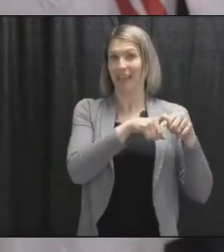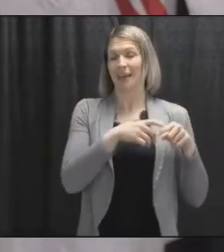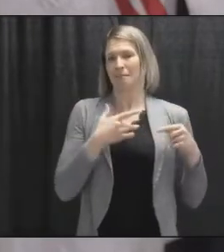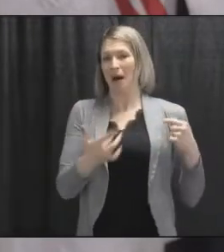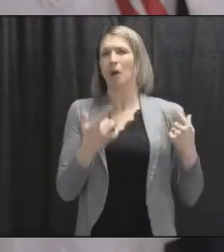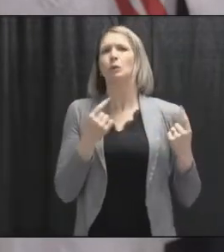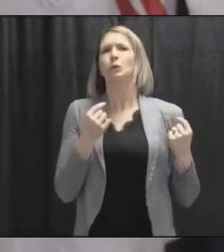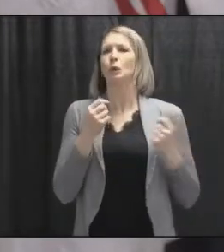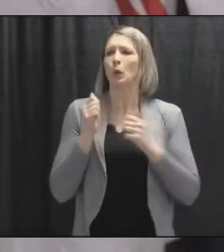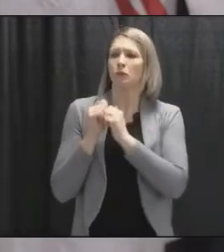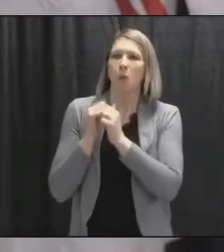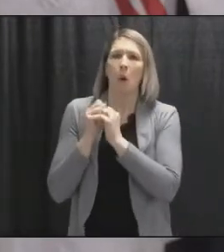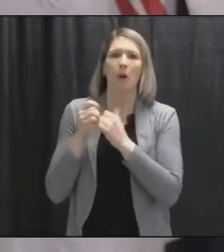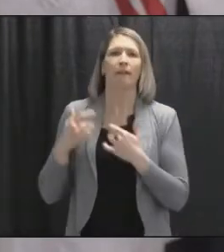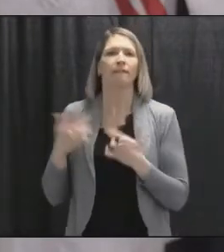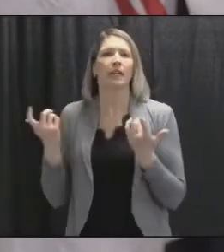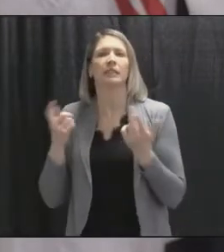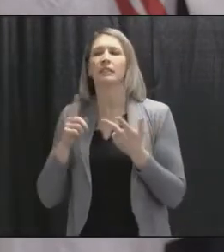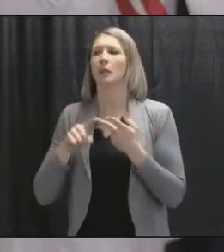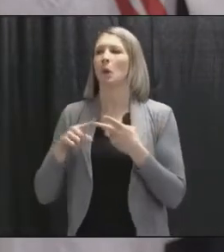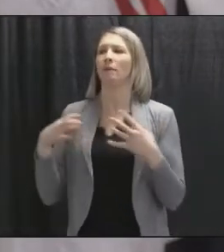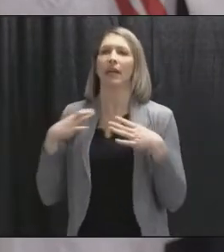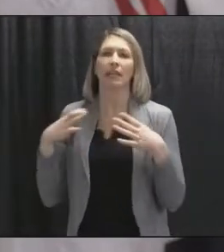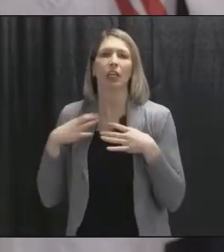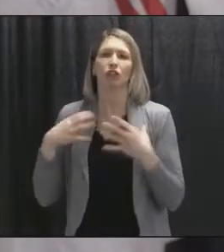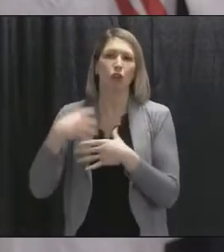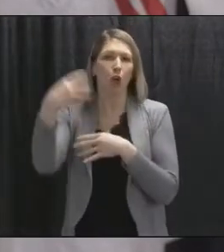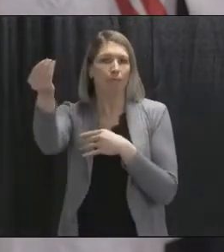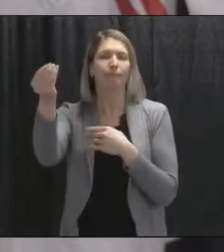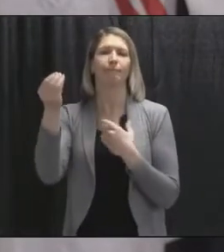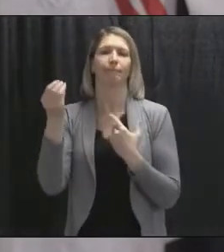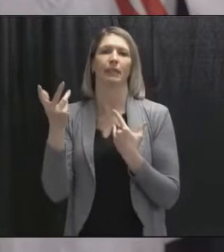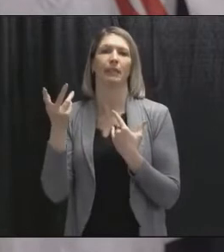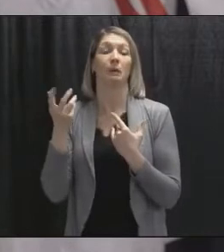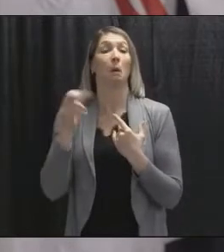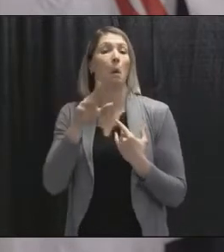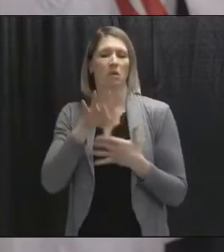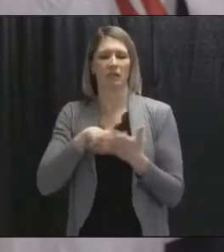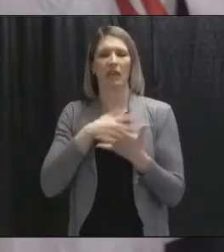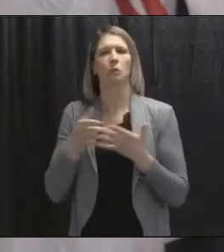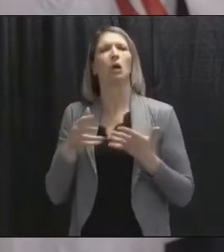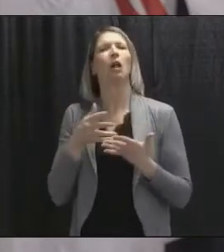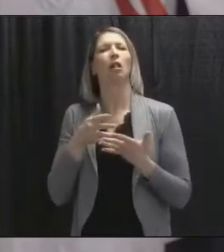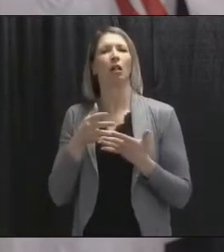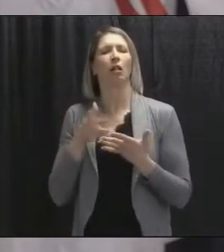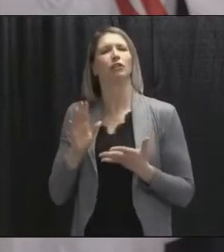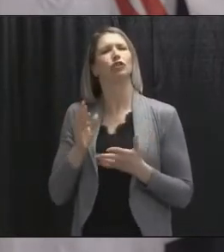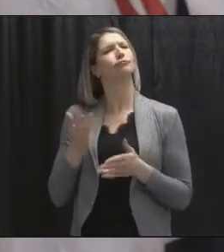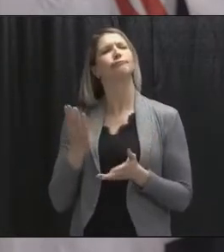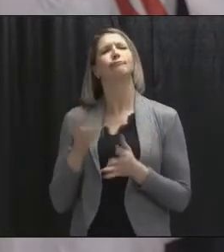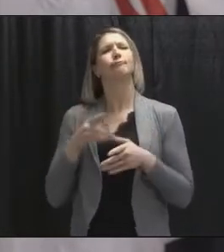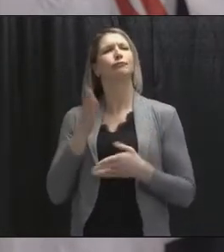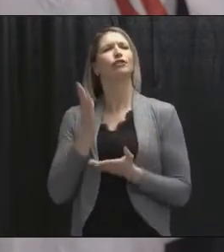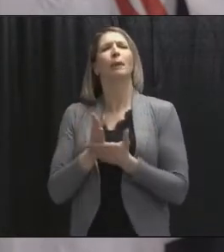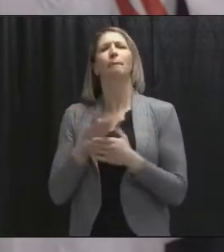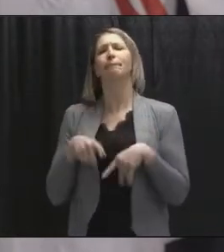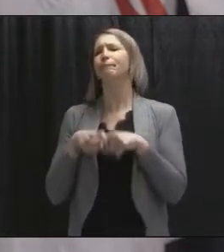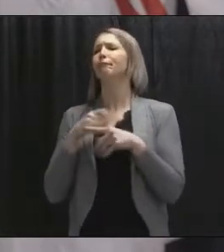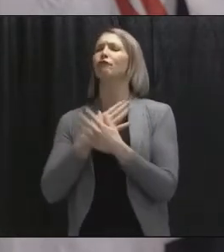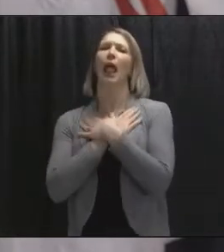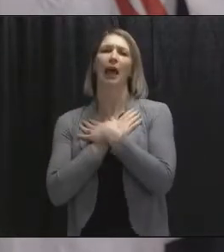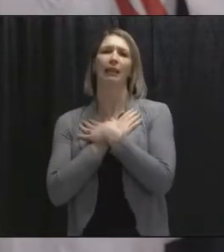events, or simply for each of us to enjoy some downtime, we know this has not been our typical spring. COVID-19 has